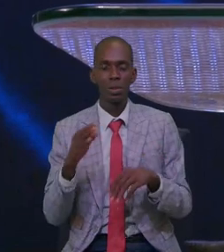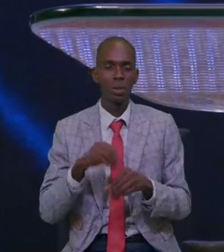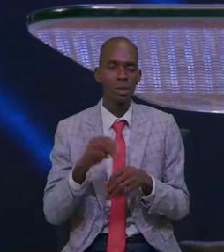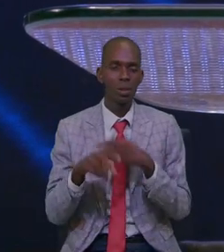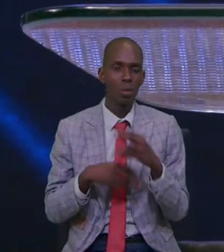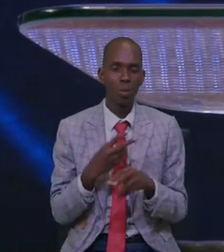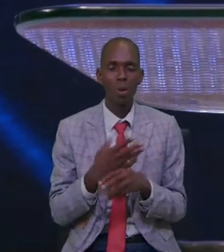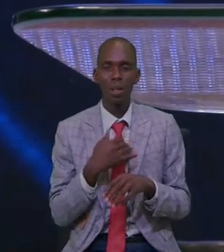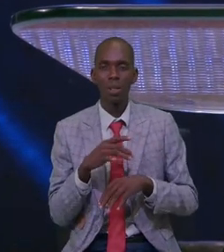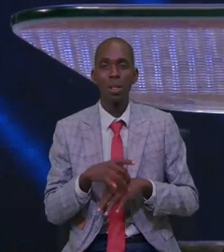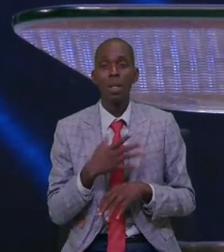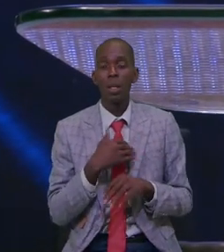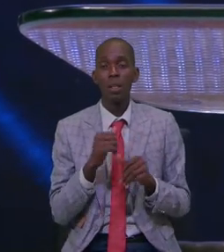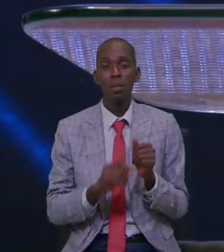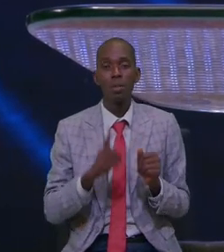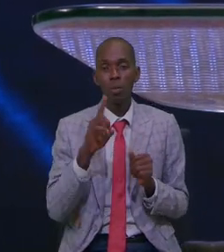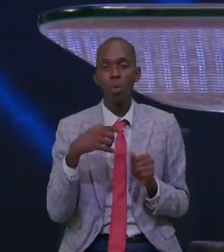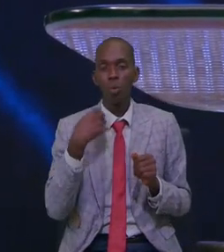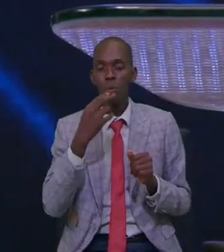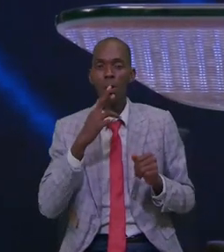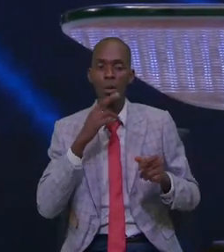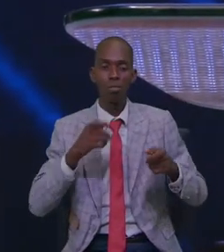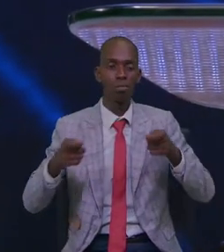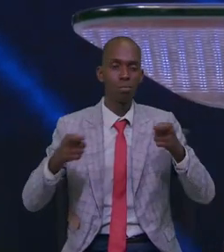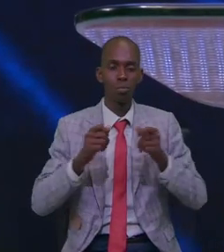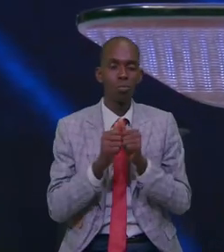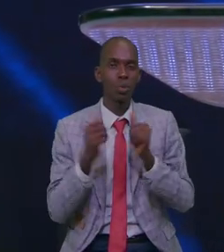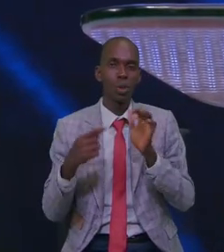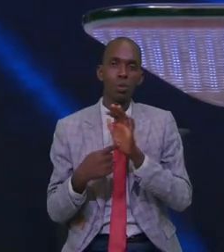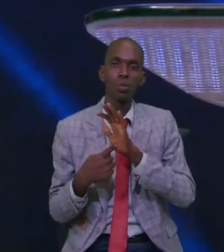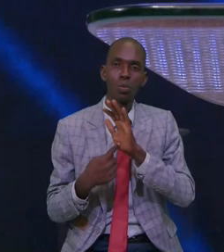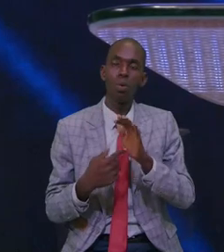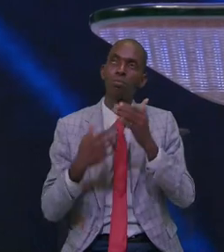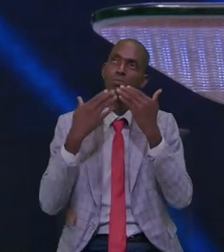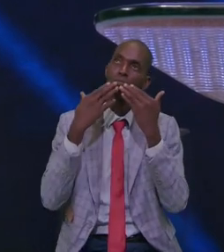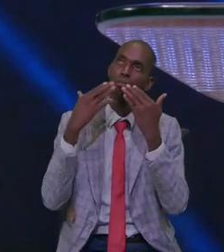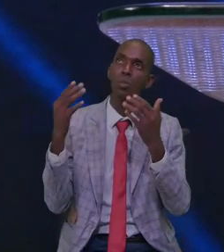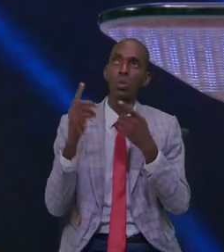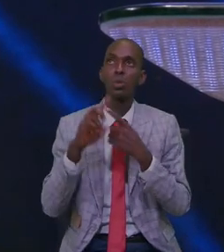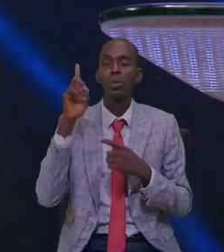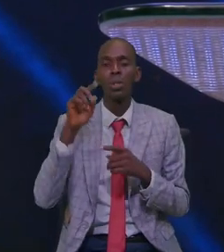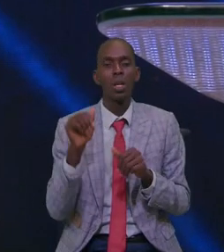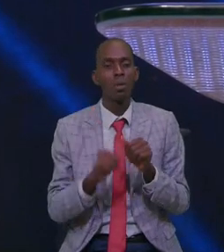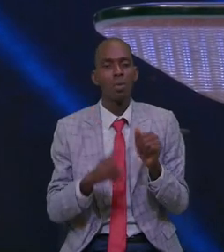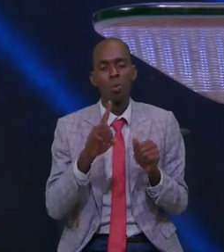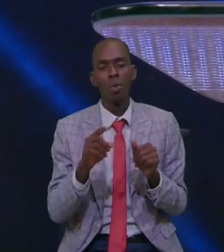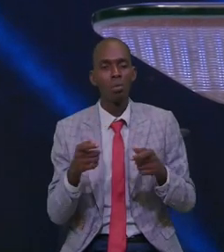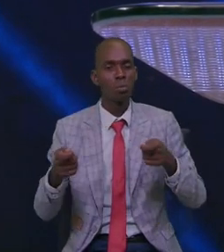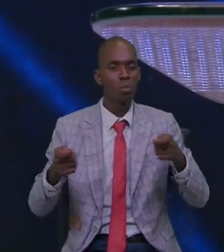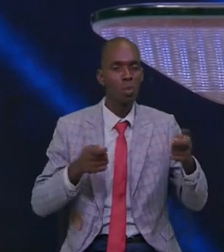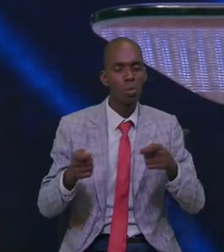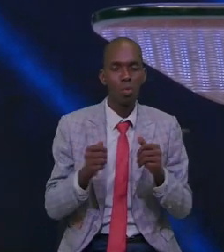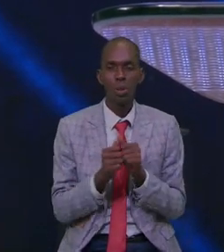were reigning are not showing gratitude to him, and they are not showing any kind of a difference, they are not showing any kind